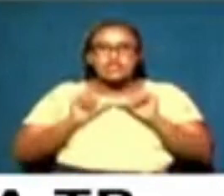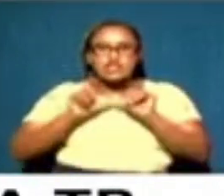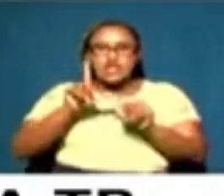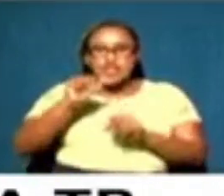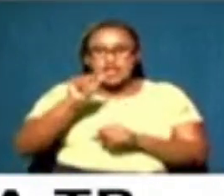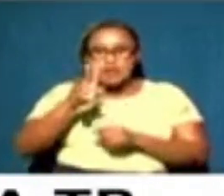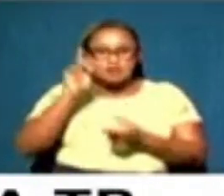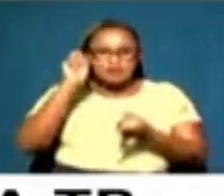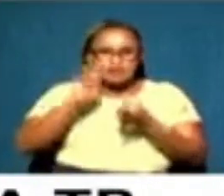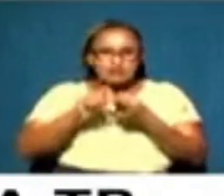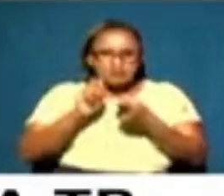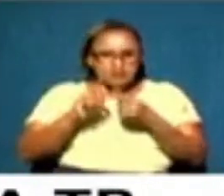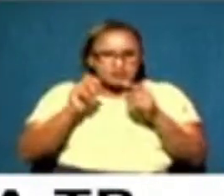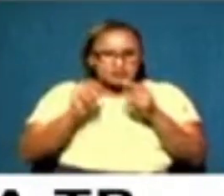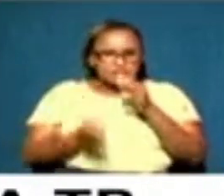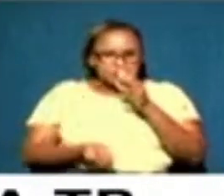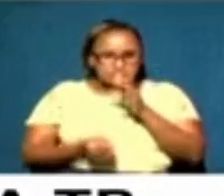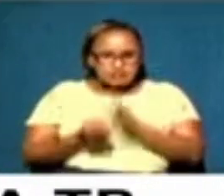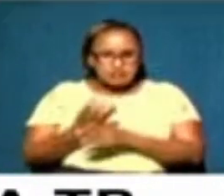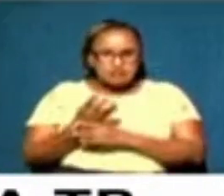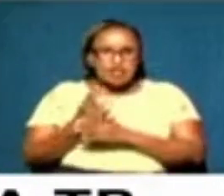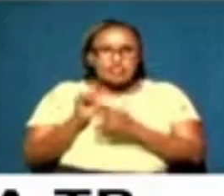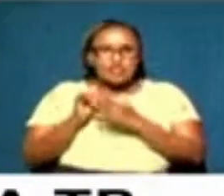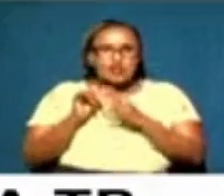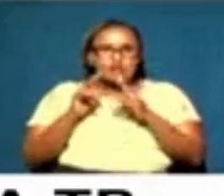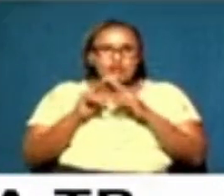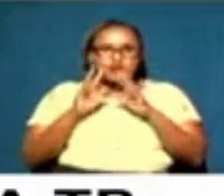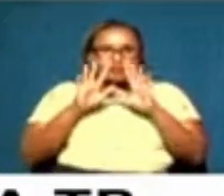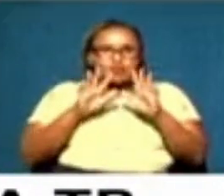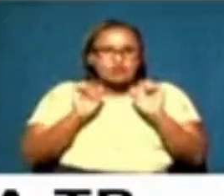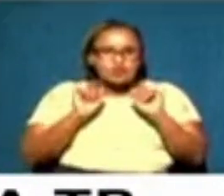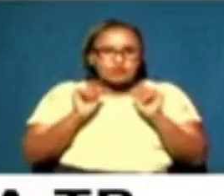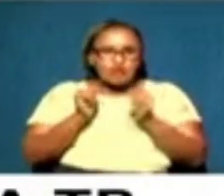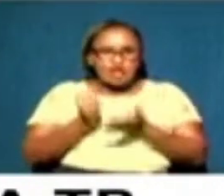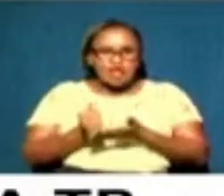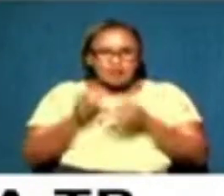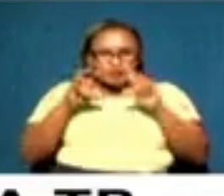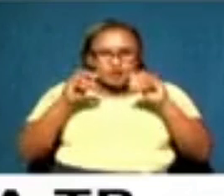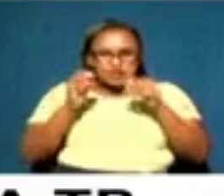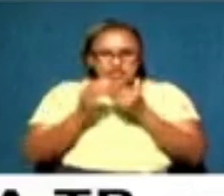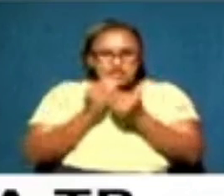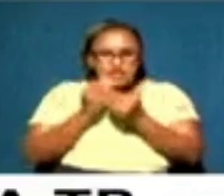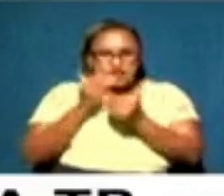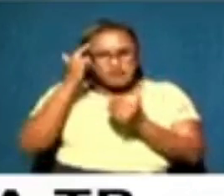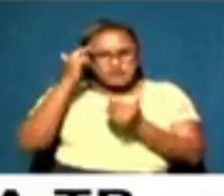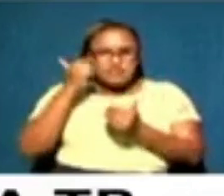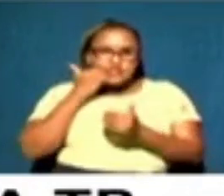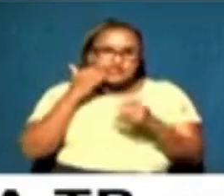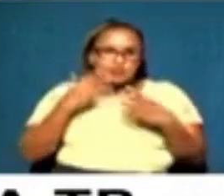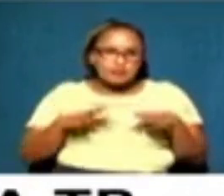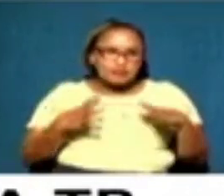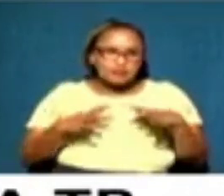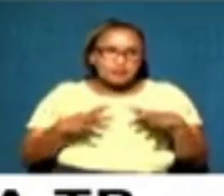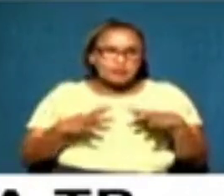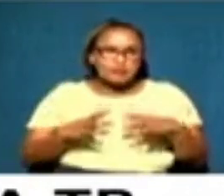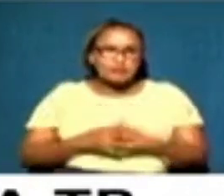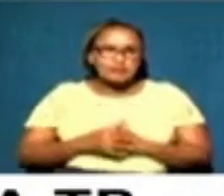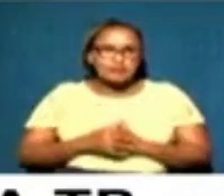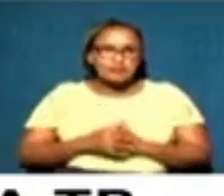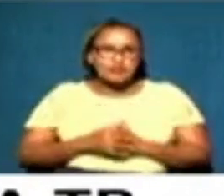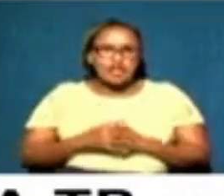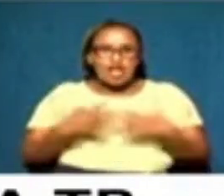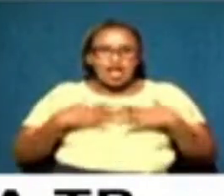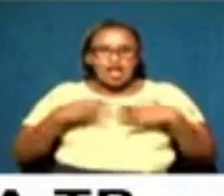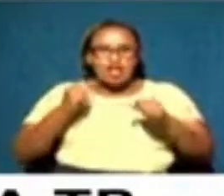diagnosis forms the backbone to quality patient care and disease surveillance. Our